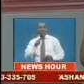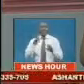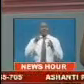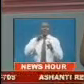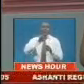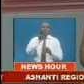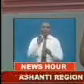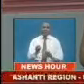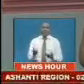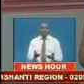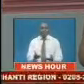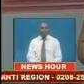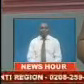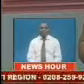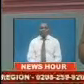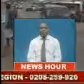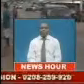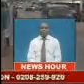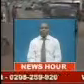African sub-region.